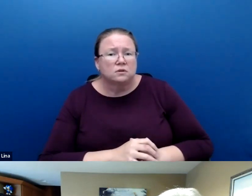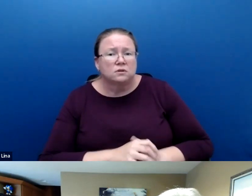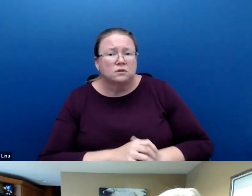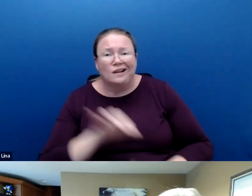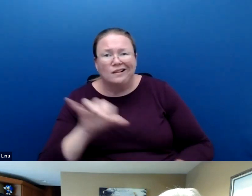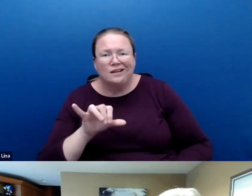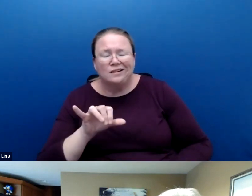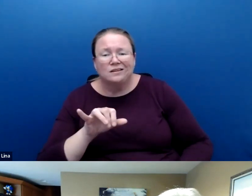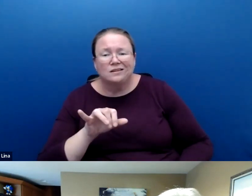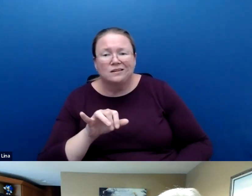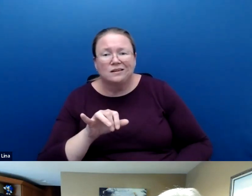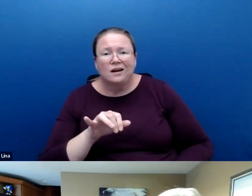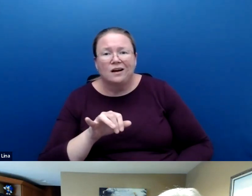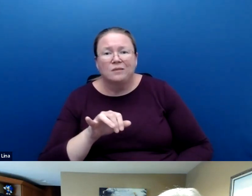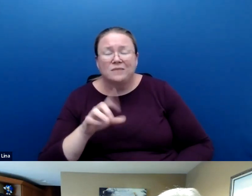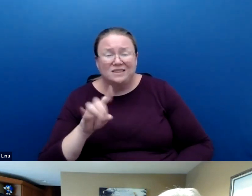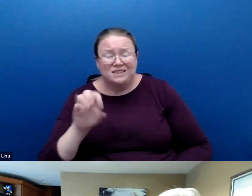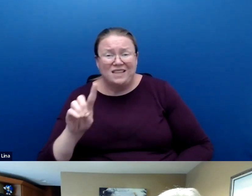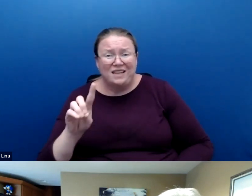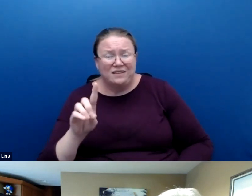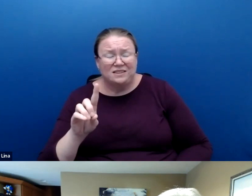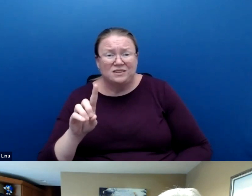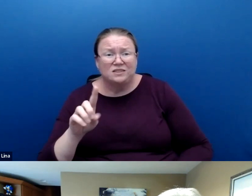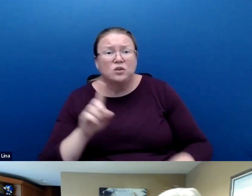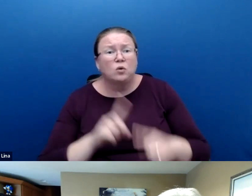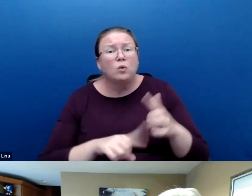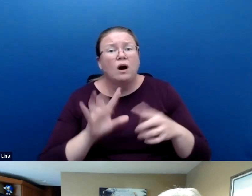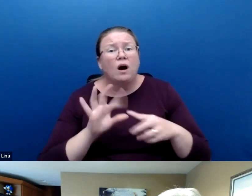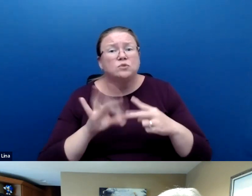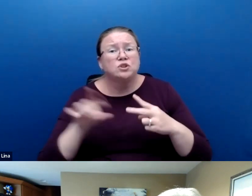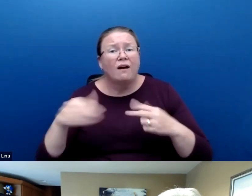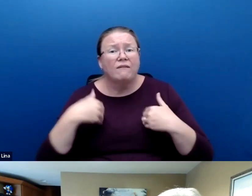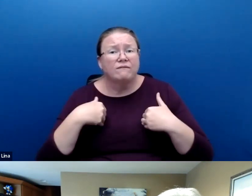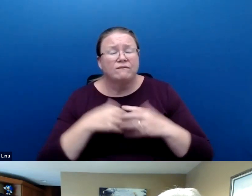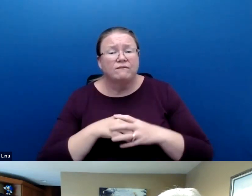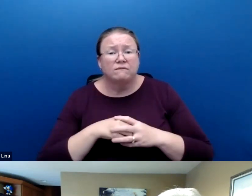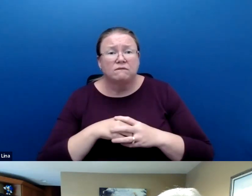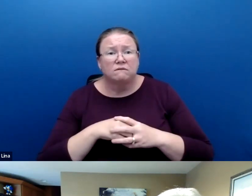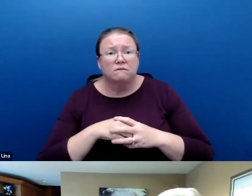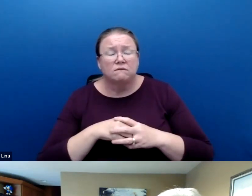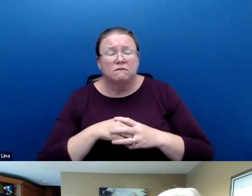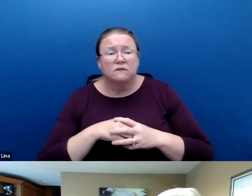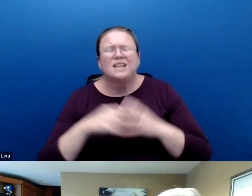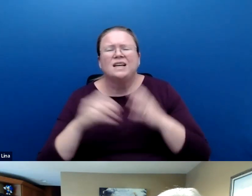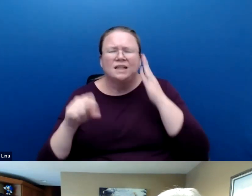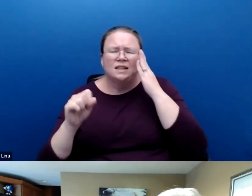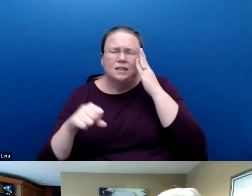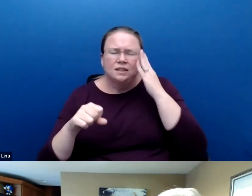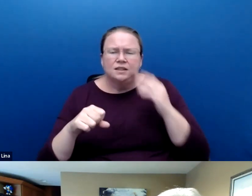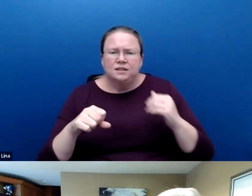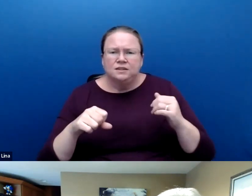Like in specifics to David, what options did he have, or that? Yes, and